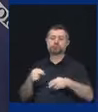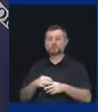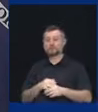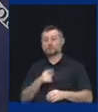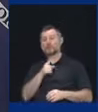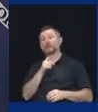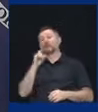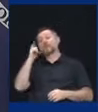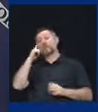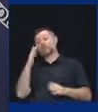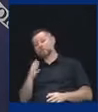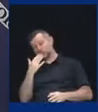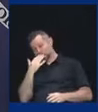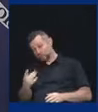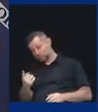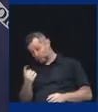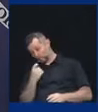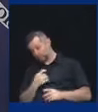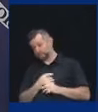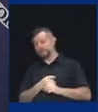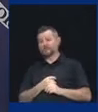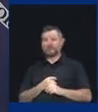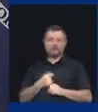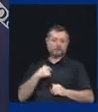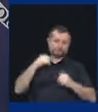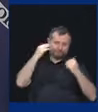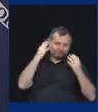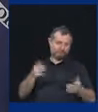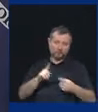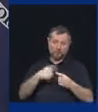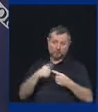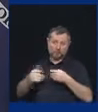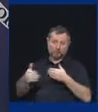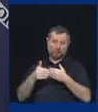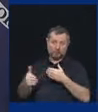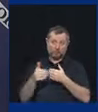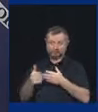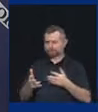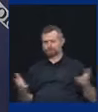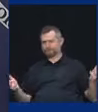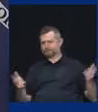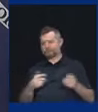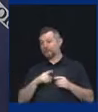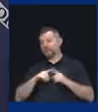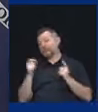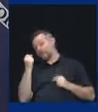question. I don't have the answer, but I am willing to guess.